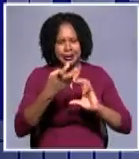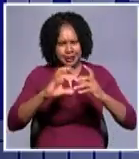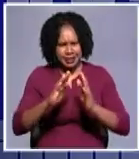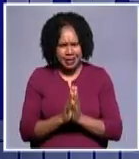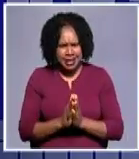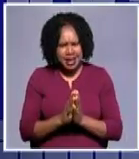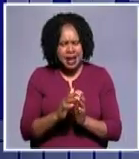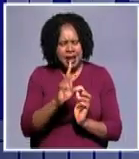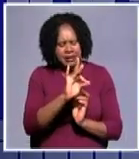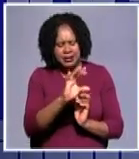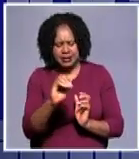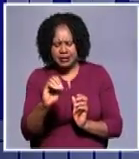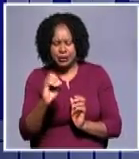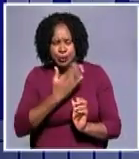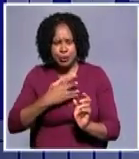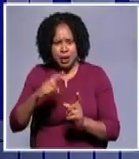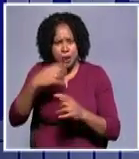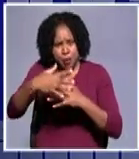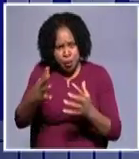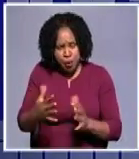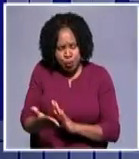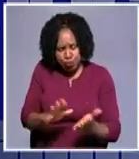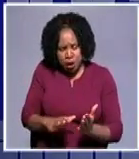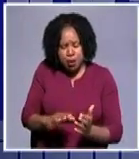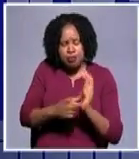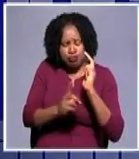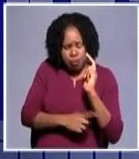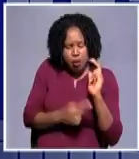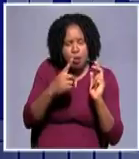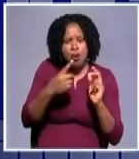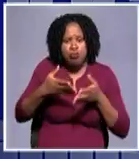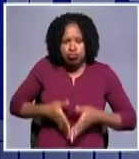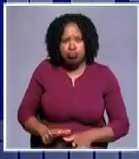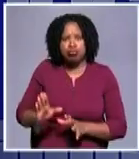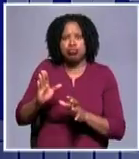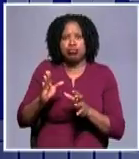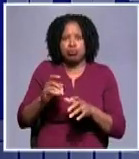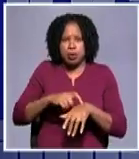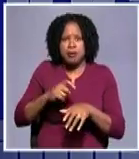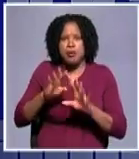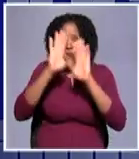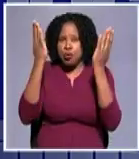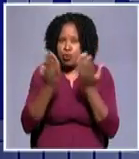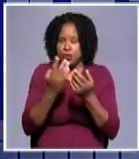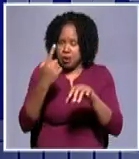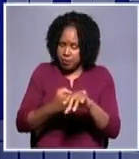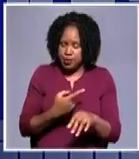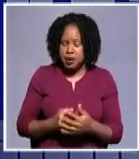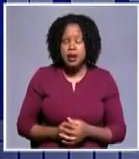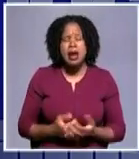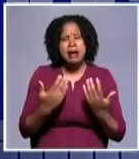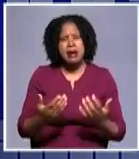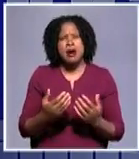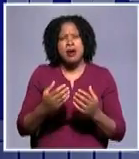More than 800 women die from pregnancy or childbirth-related complications around the world every day. Now, to shed more light on the